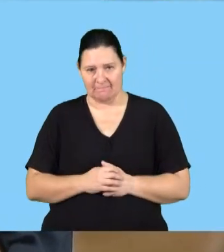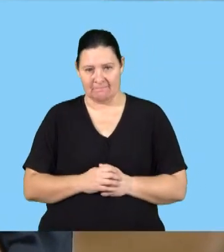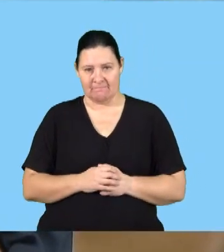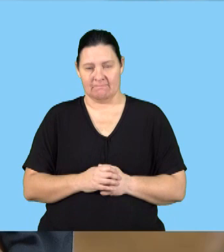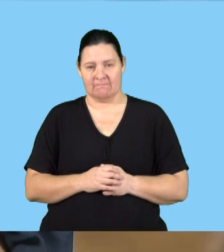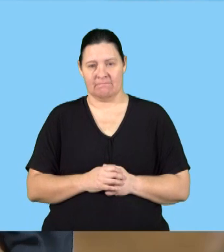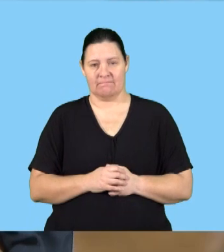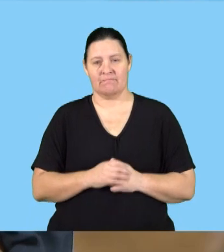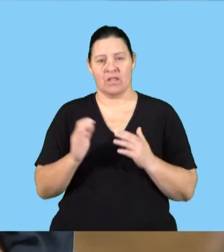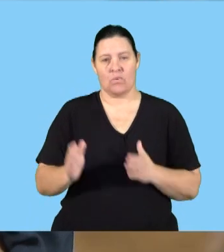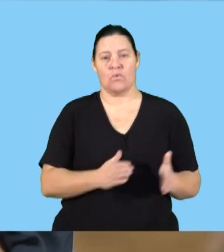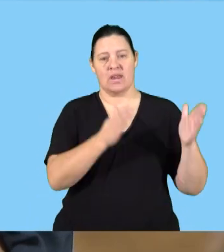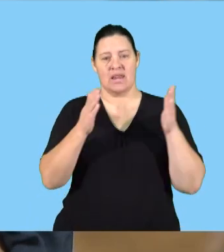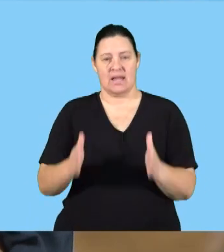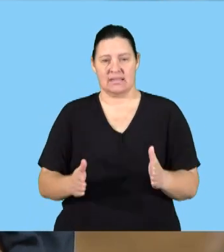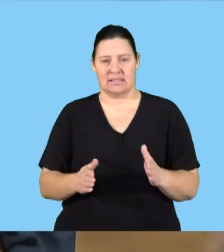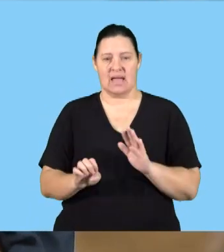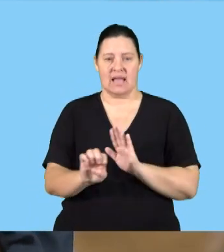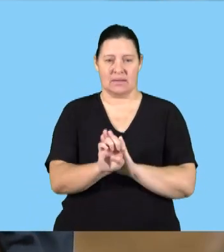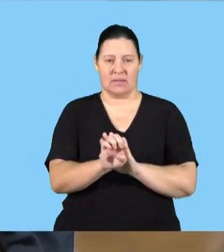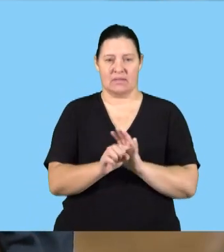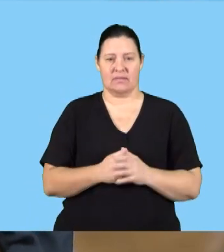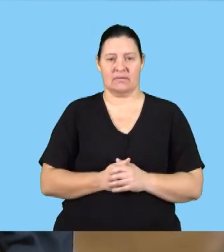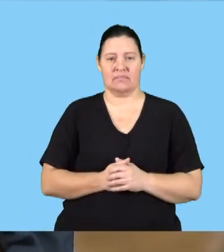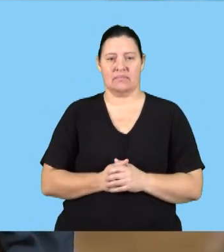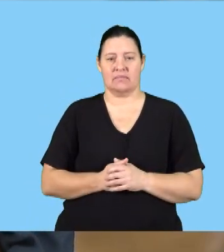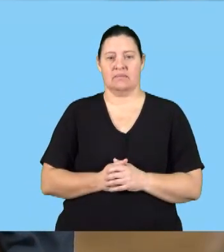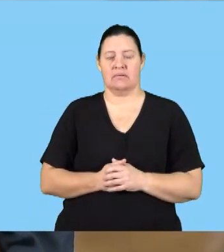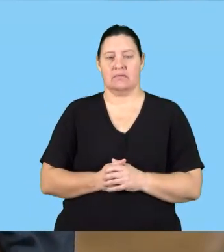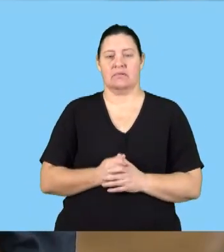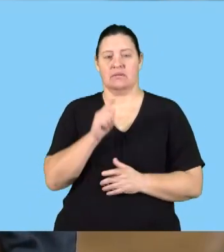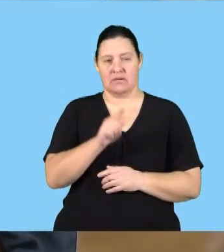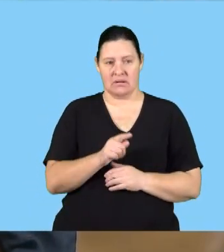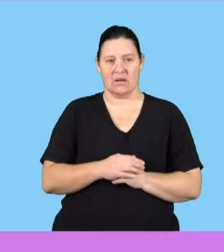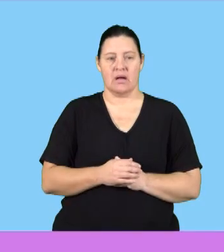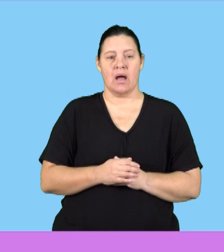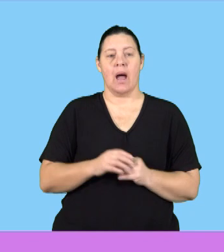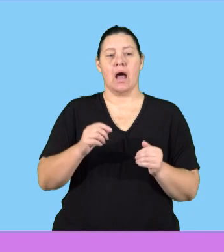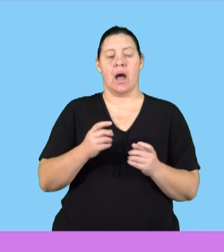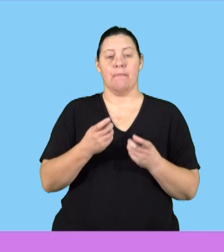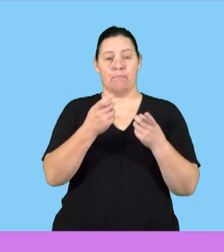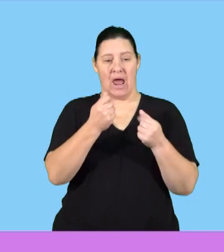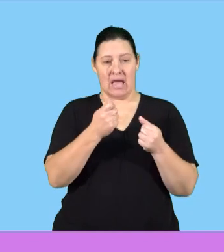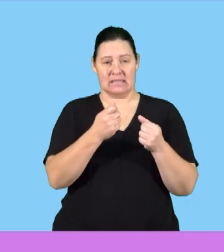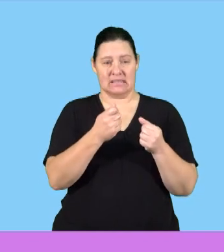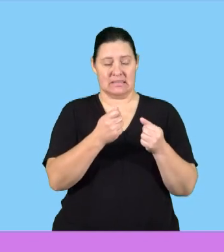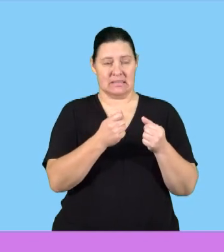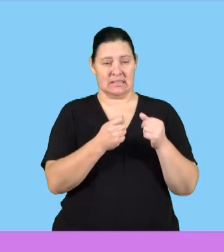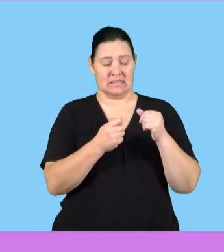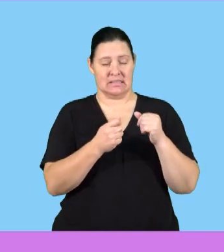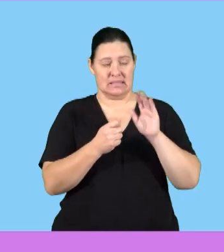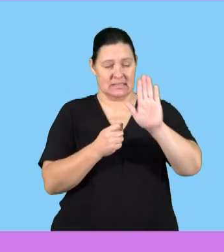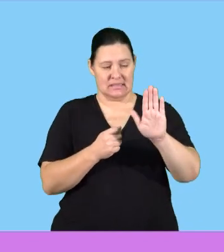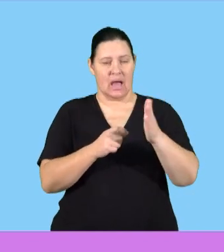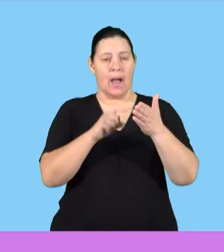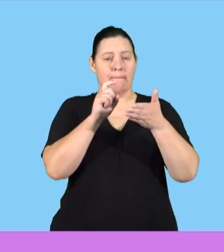2,500 rand. Let us move to the next example. The markdown price of a fridge,